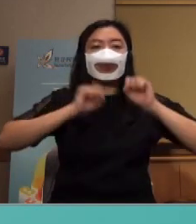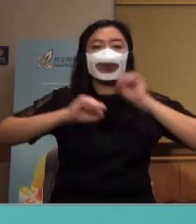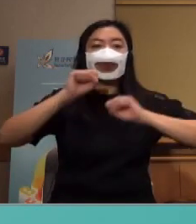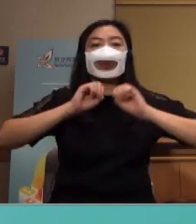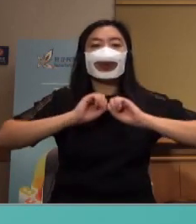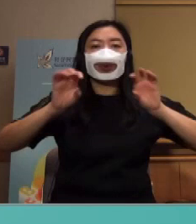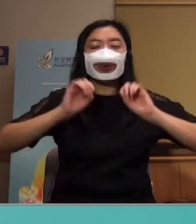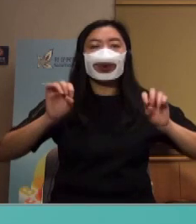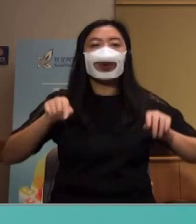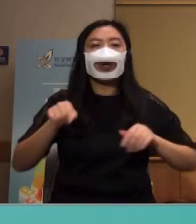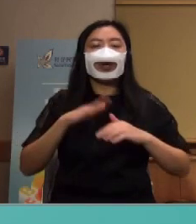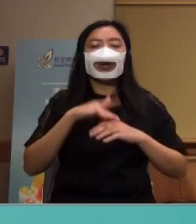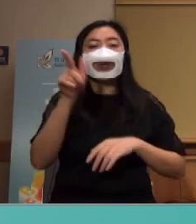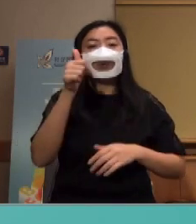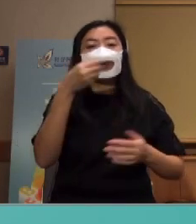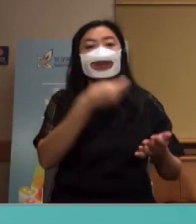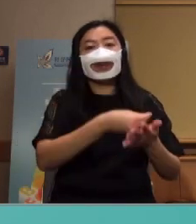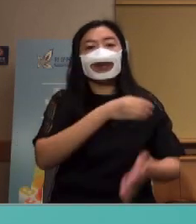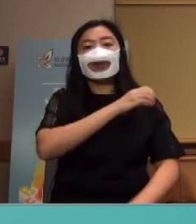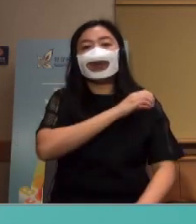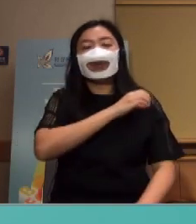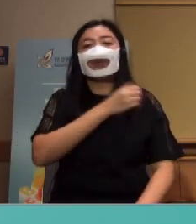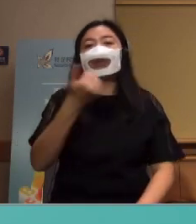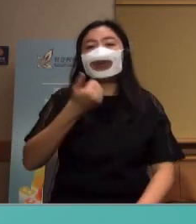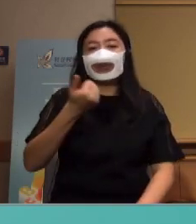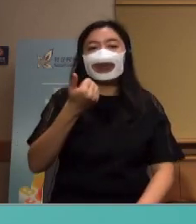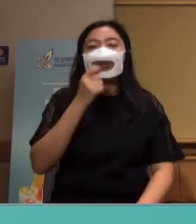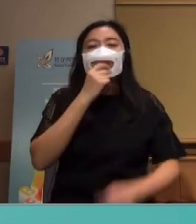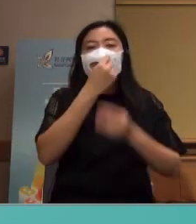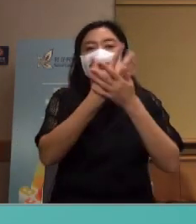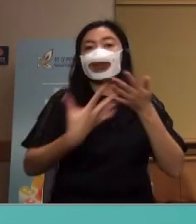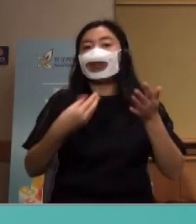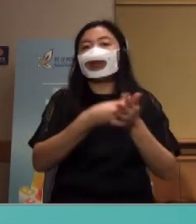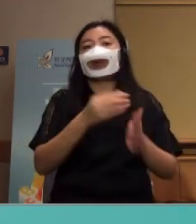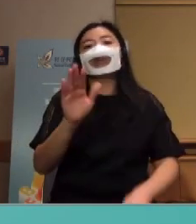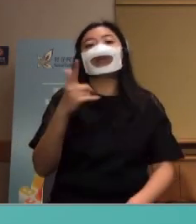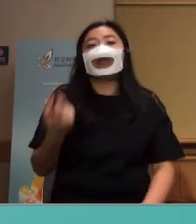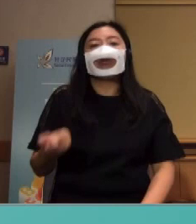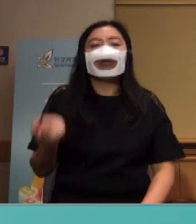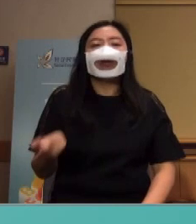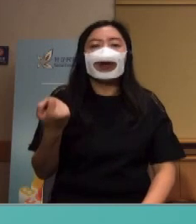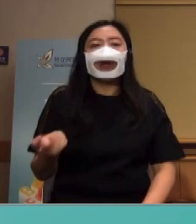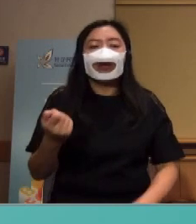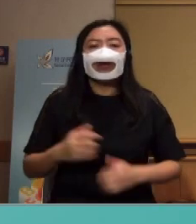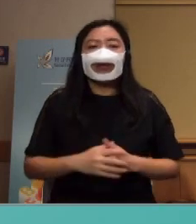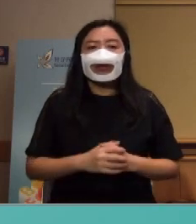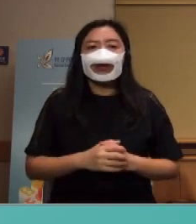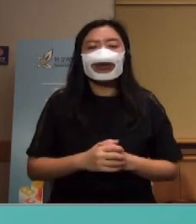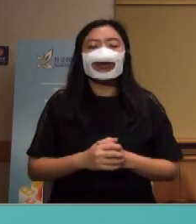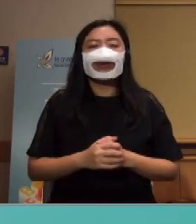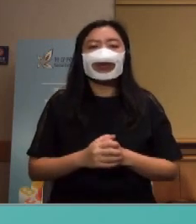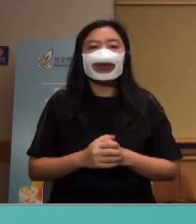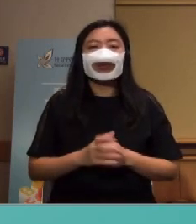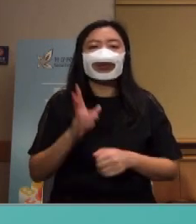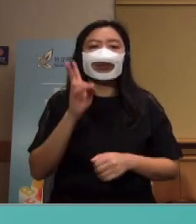Very simple. Okay, go to our website, and we organize a lot of special activities just for the membership.